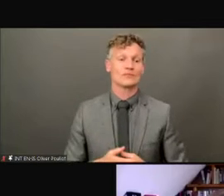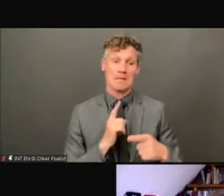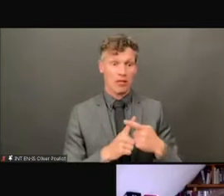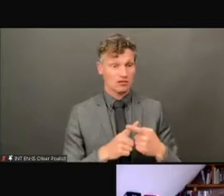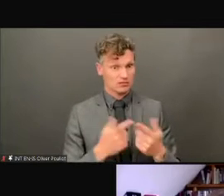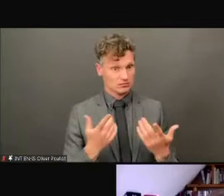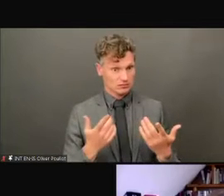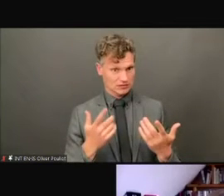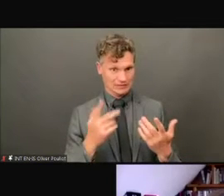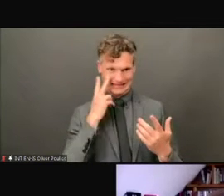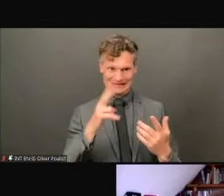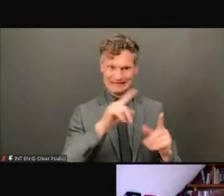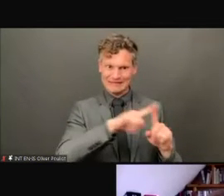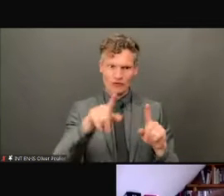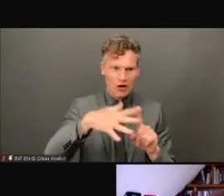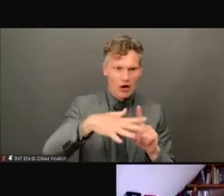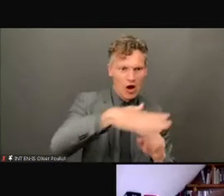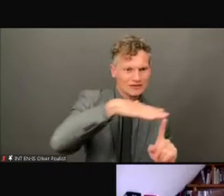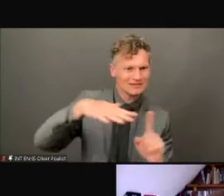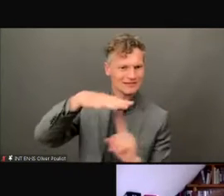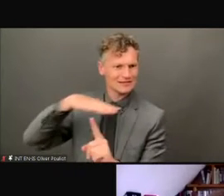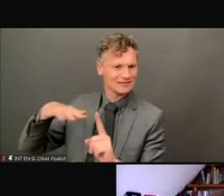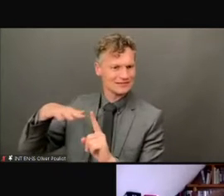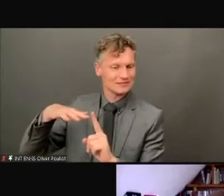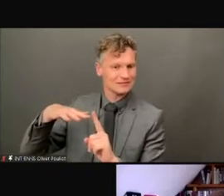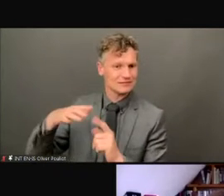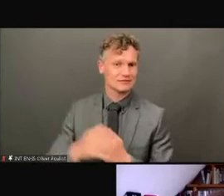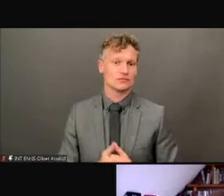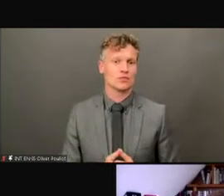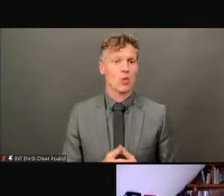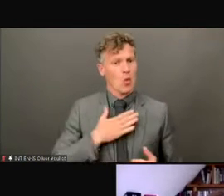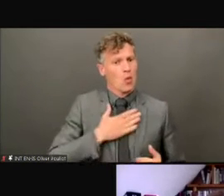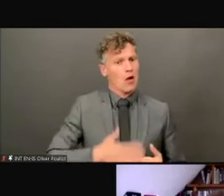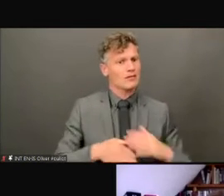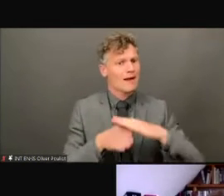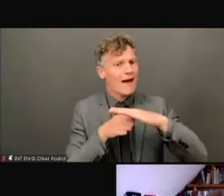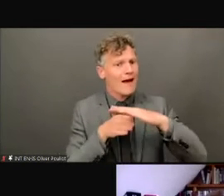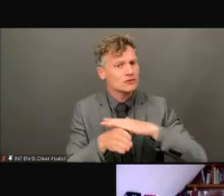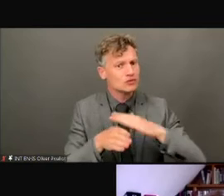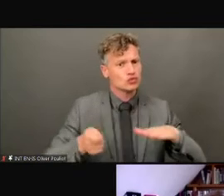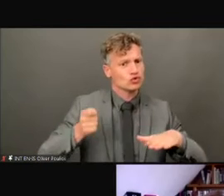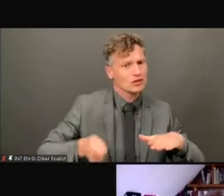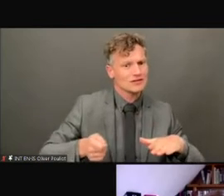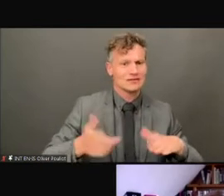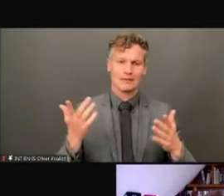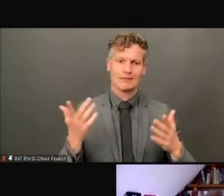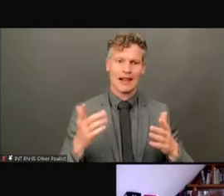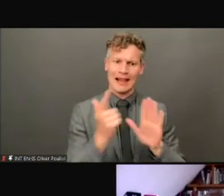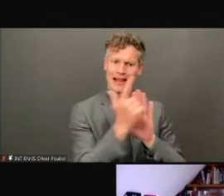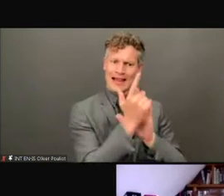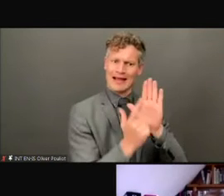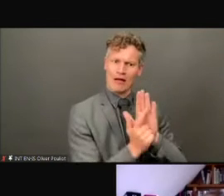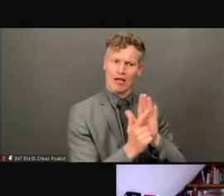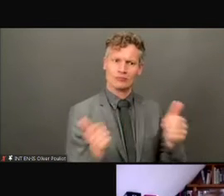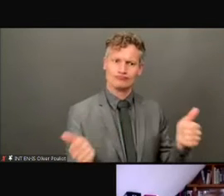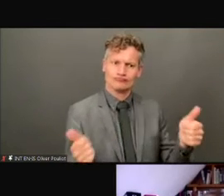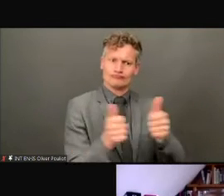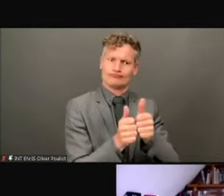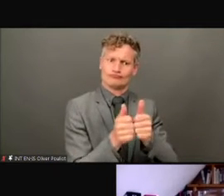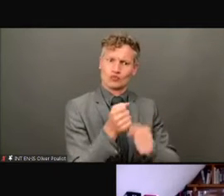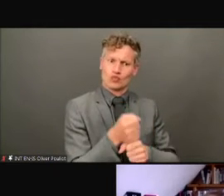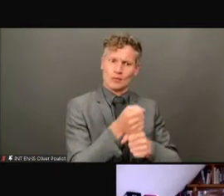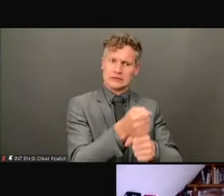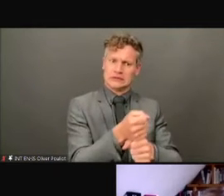concept of access to justice is about accessing legal representation in order to access legal system and outcomes.